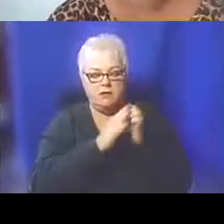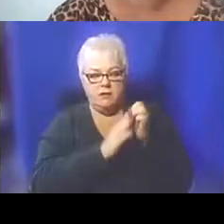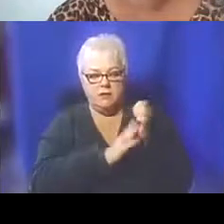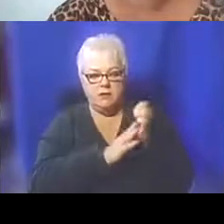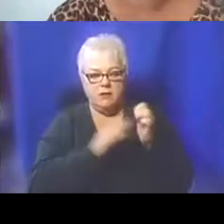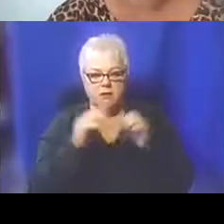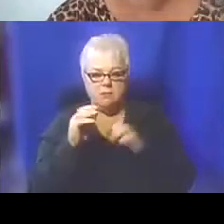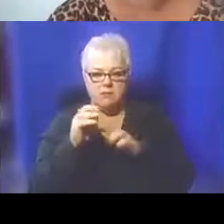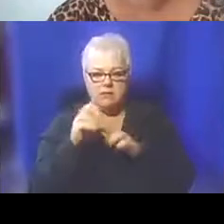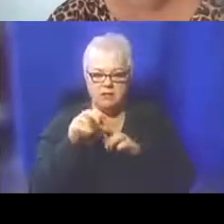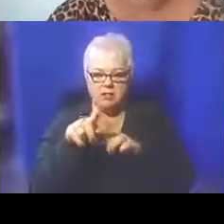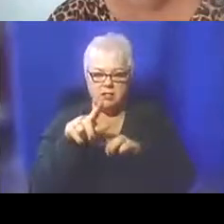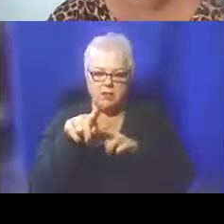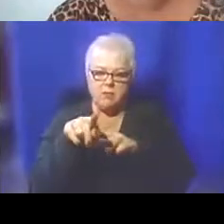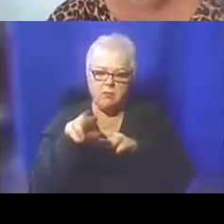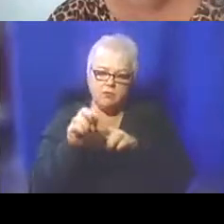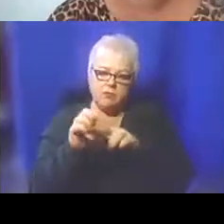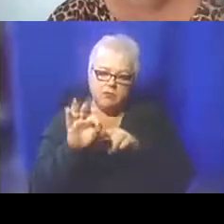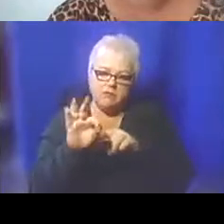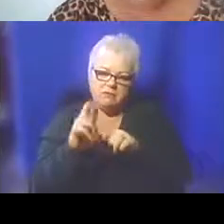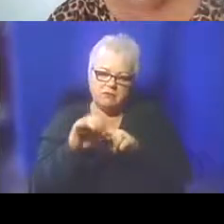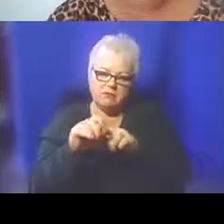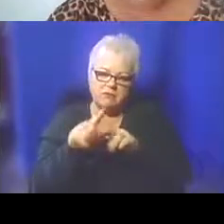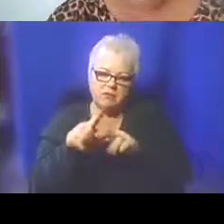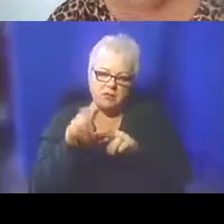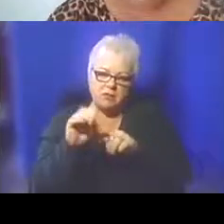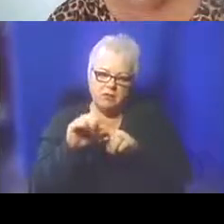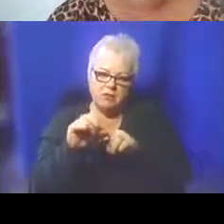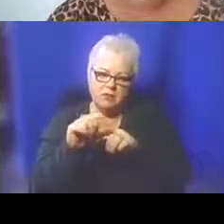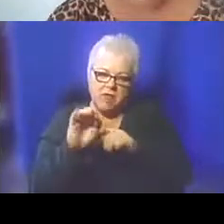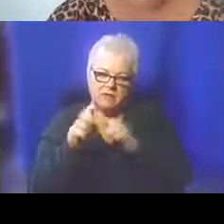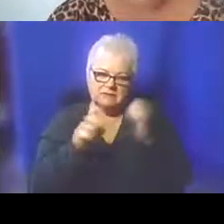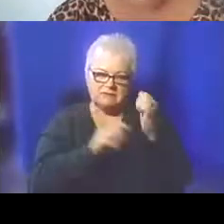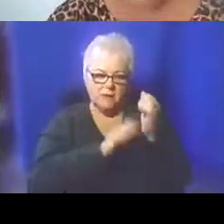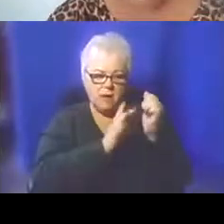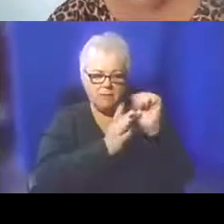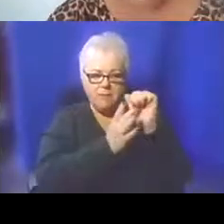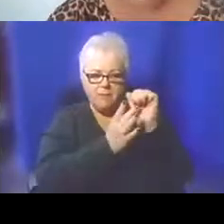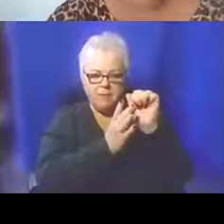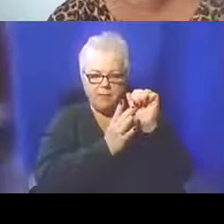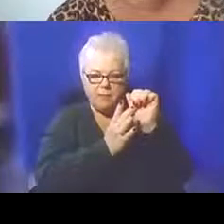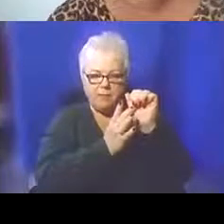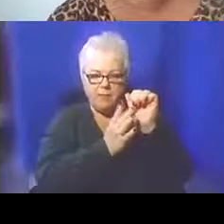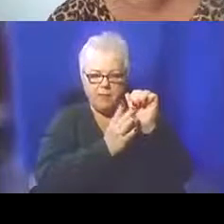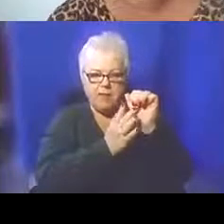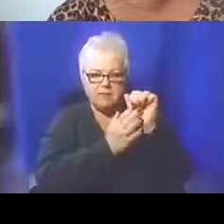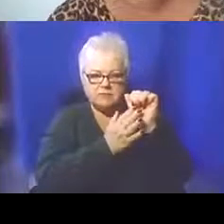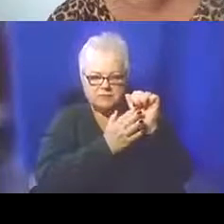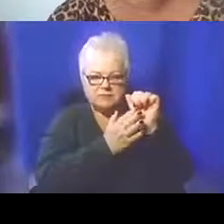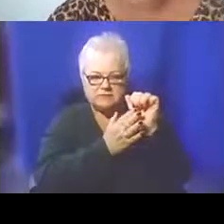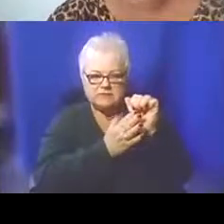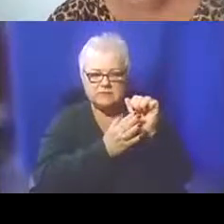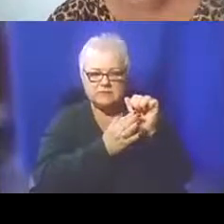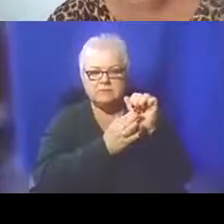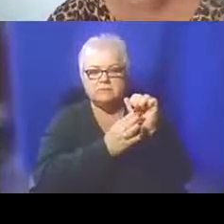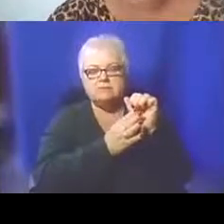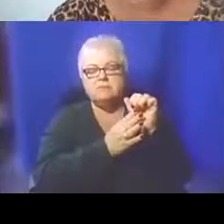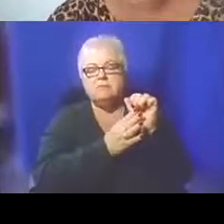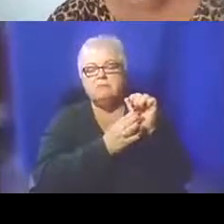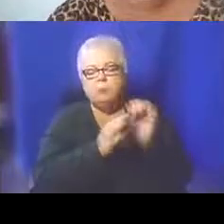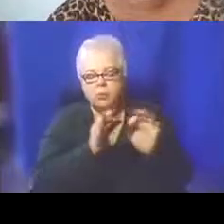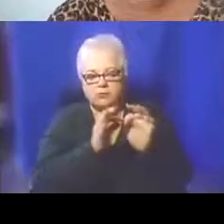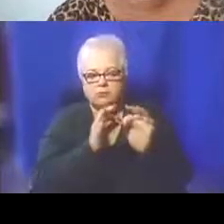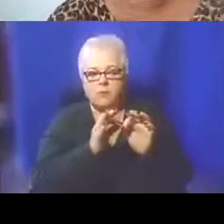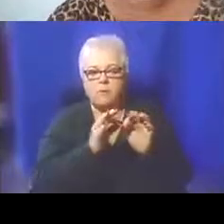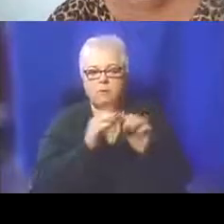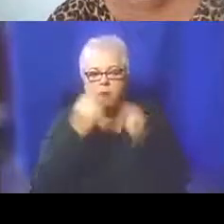medial prefrontal cortex, this bit in the middle, right at the front, this bit up here. This plays a very important role in